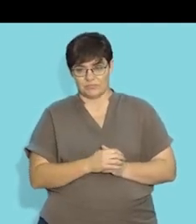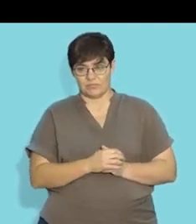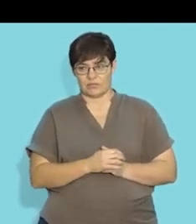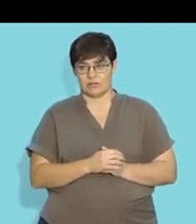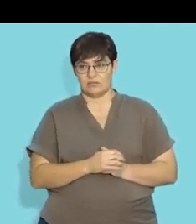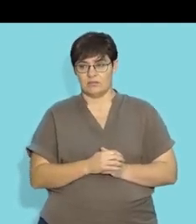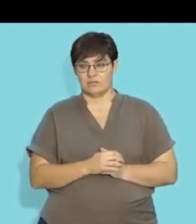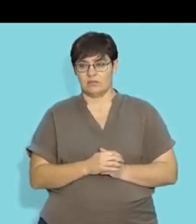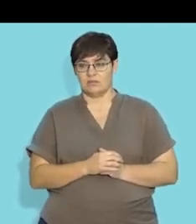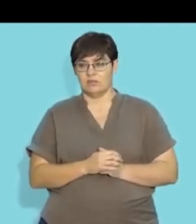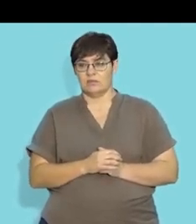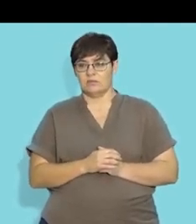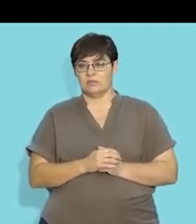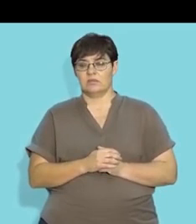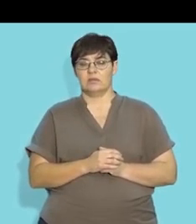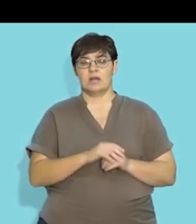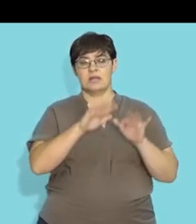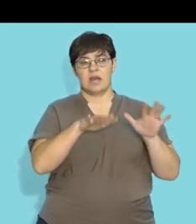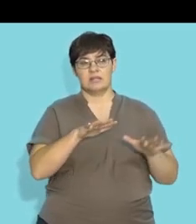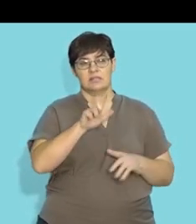see that in